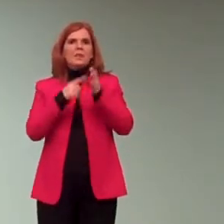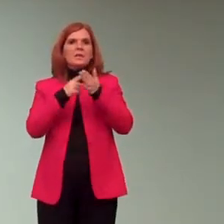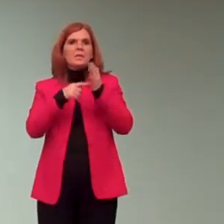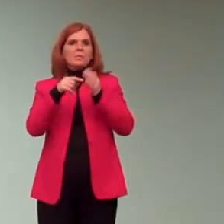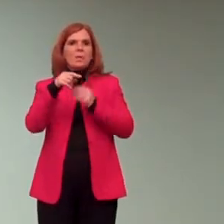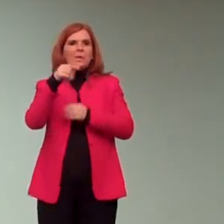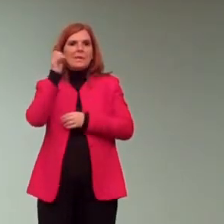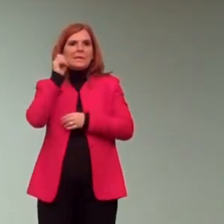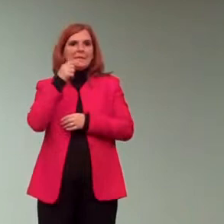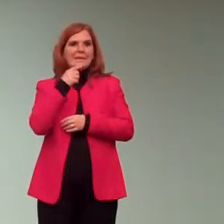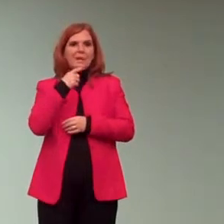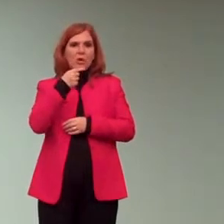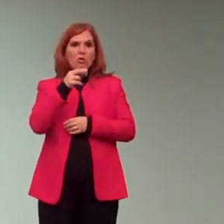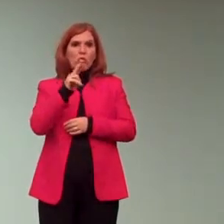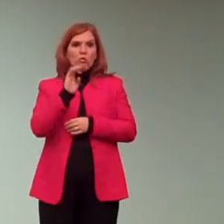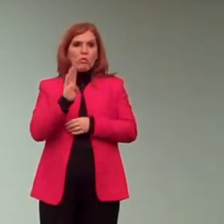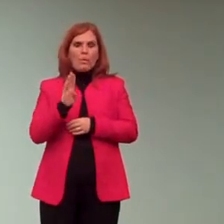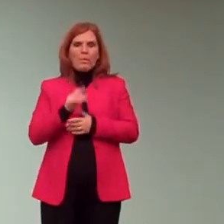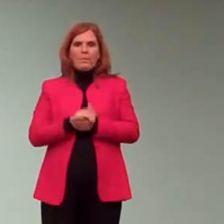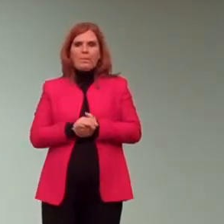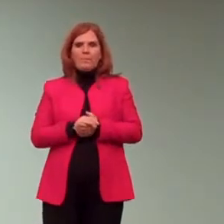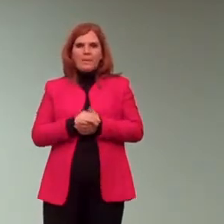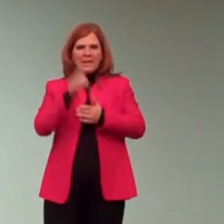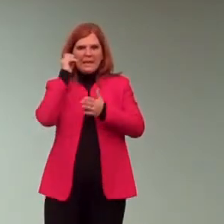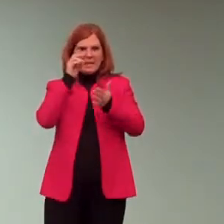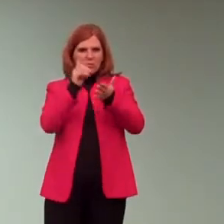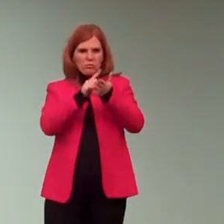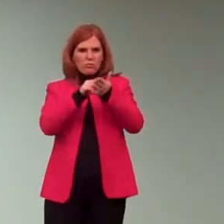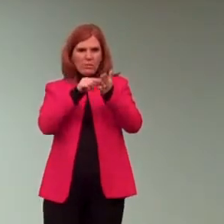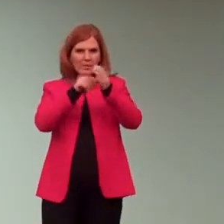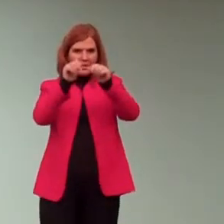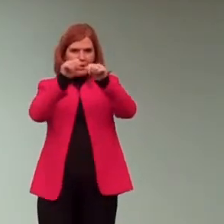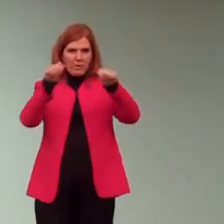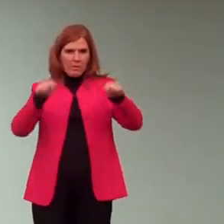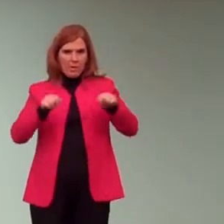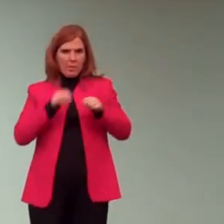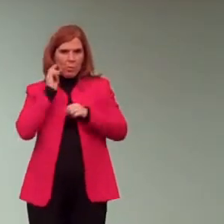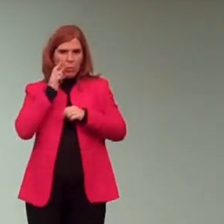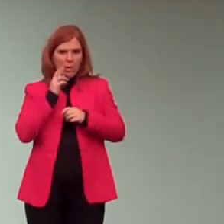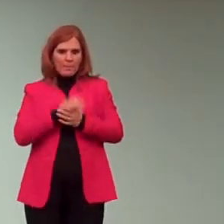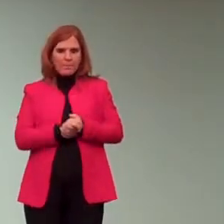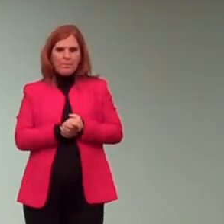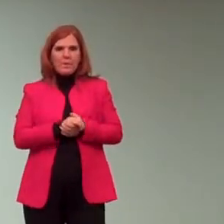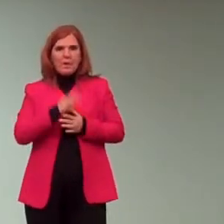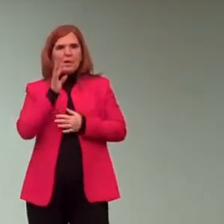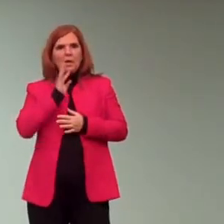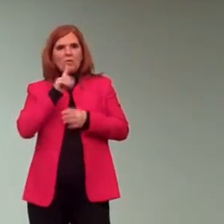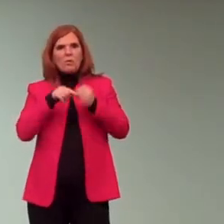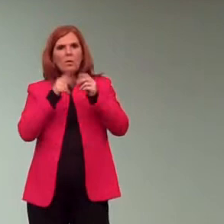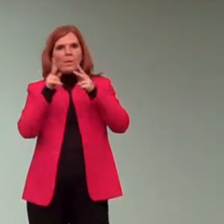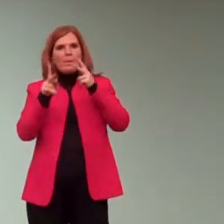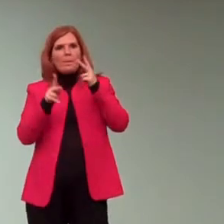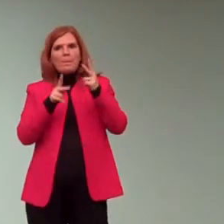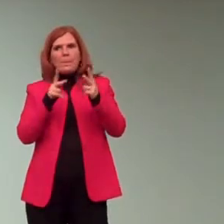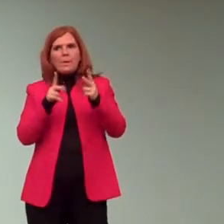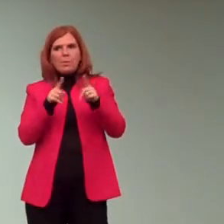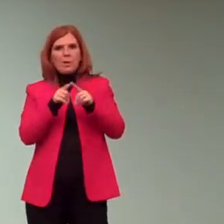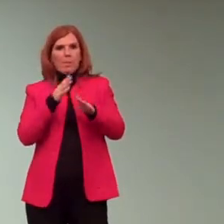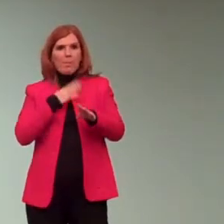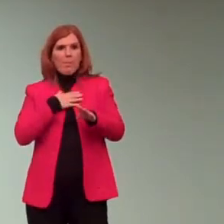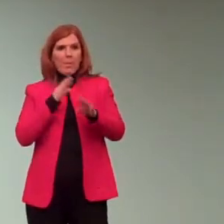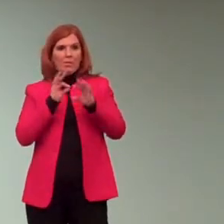said. He's describing this area. And he's talking about people like my